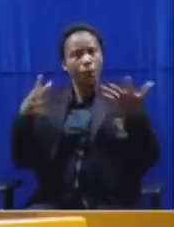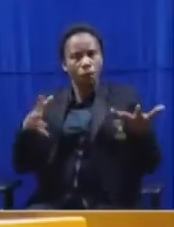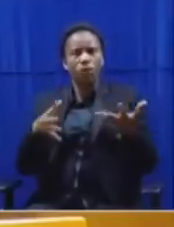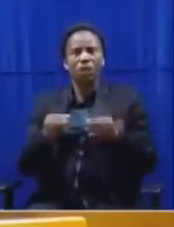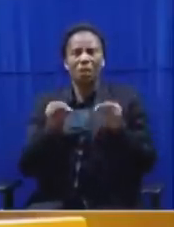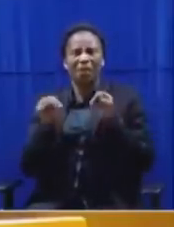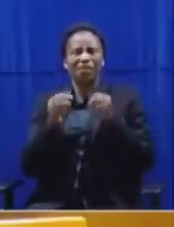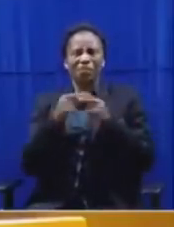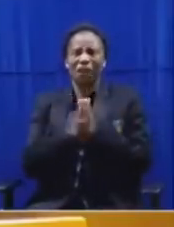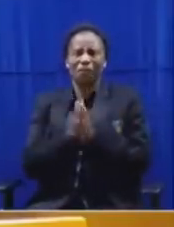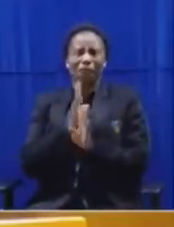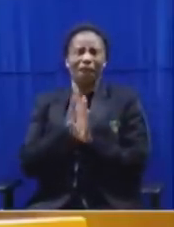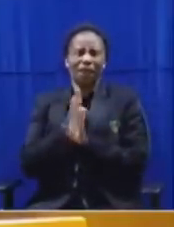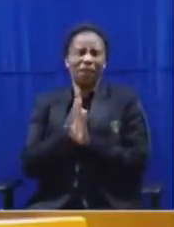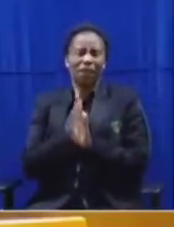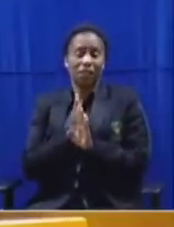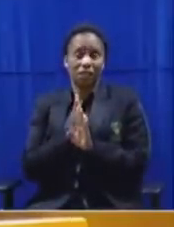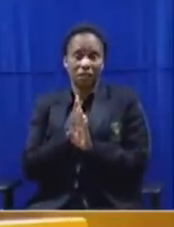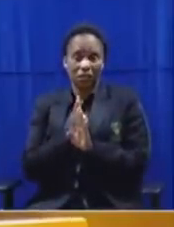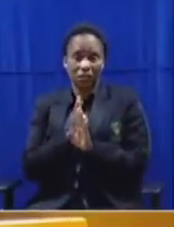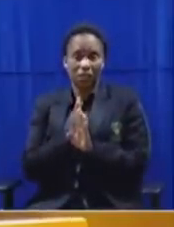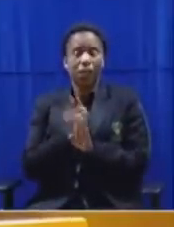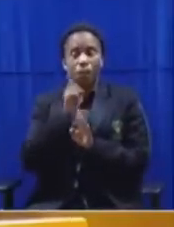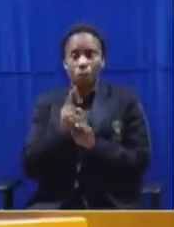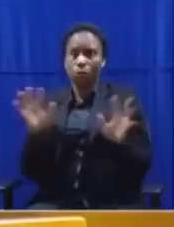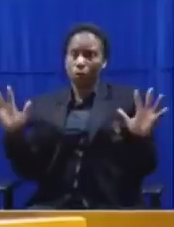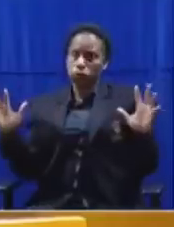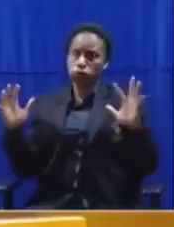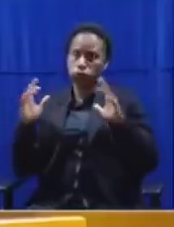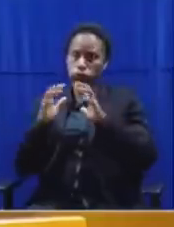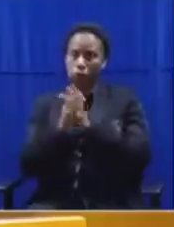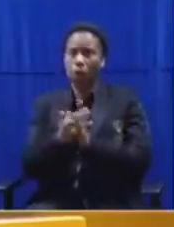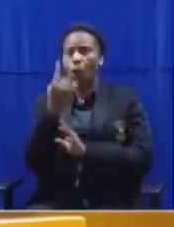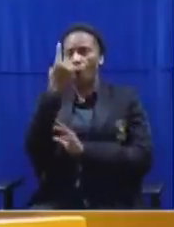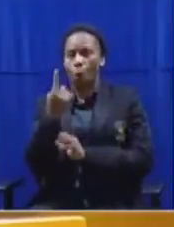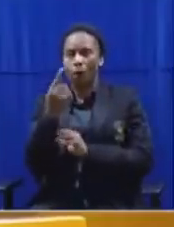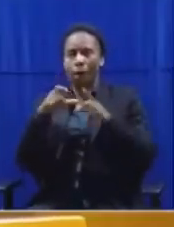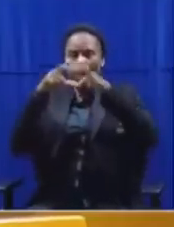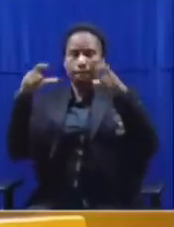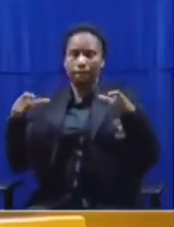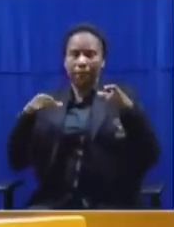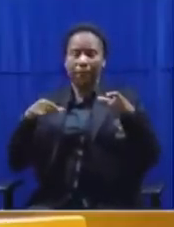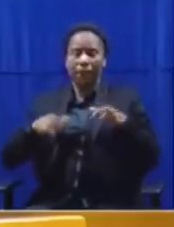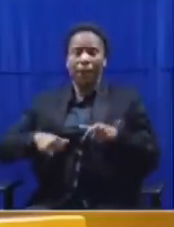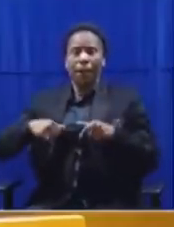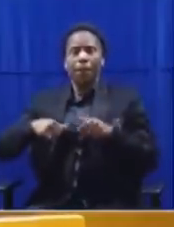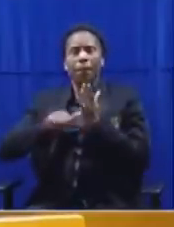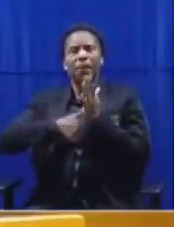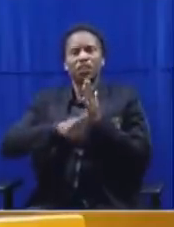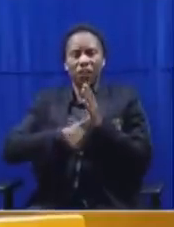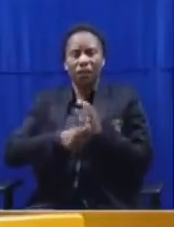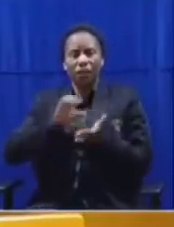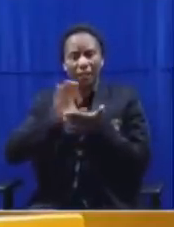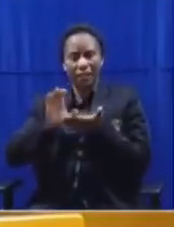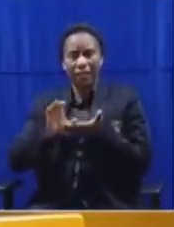fund managers. So those must be consolidated into one pension fund. We must then have a municipal employees